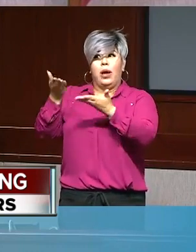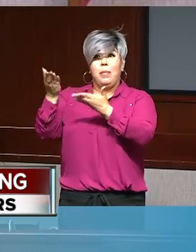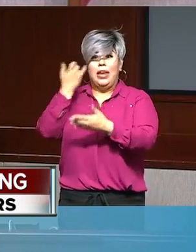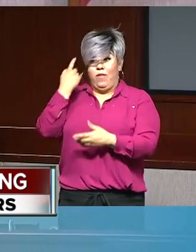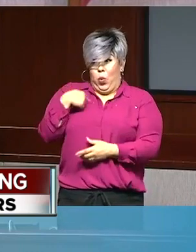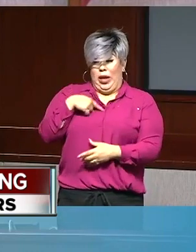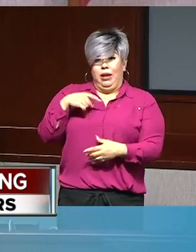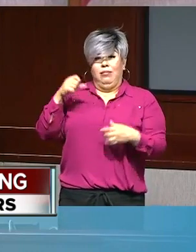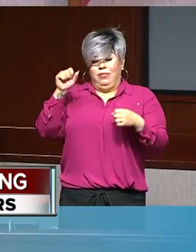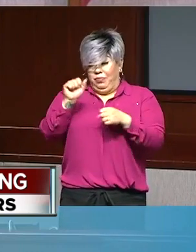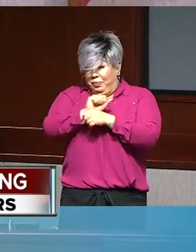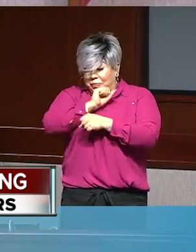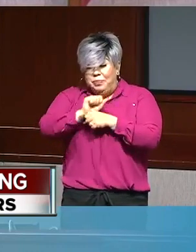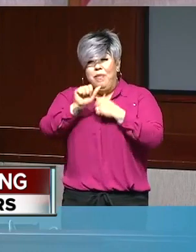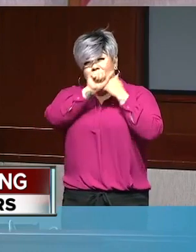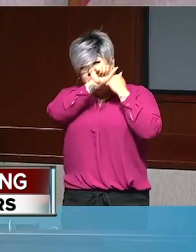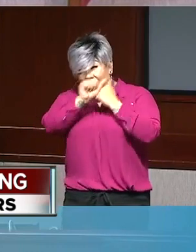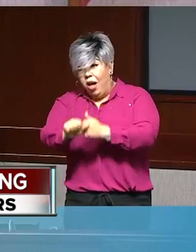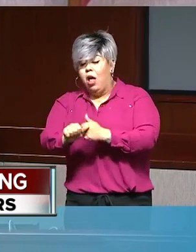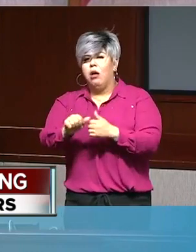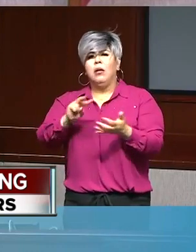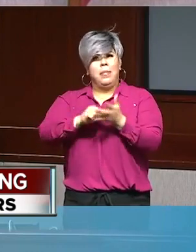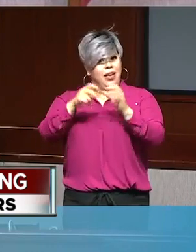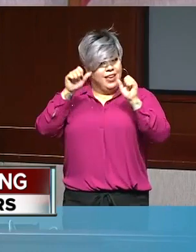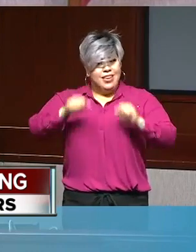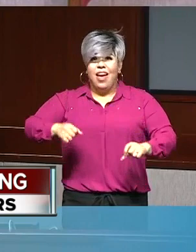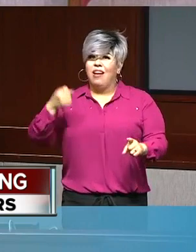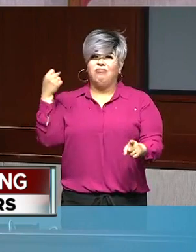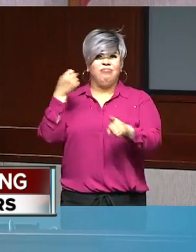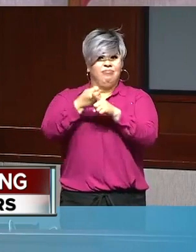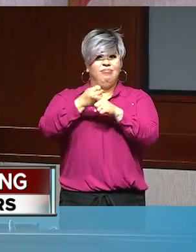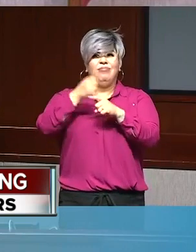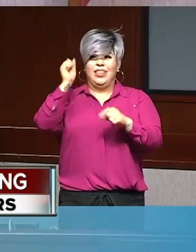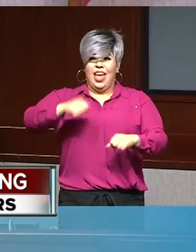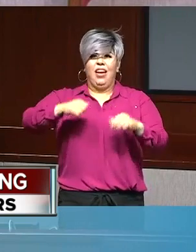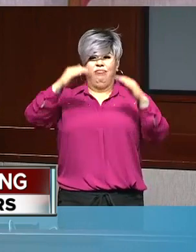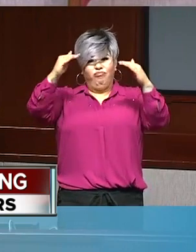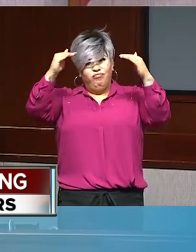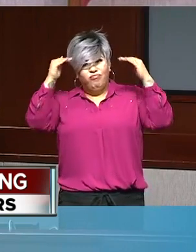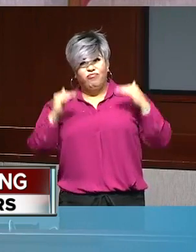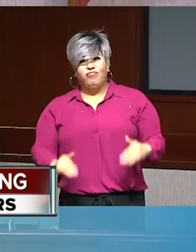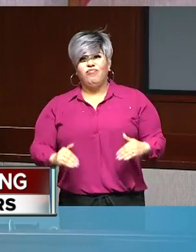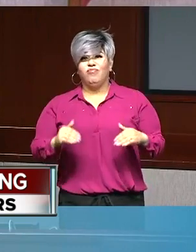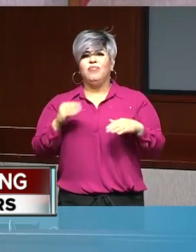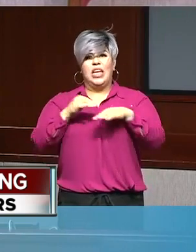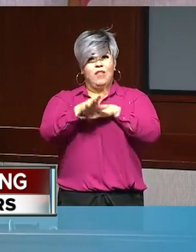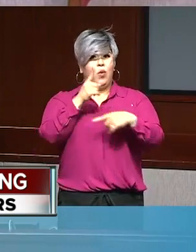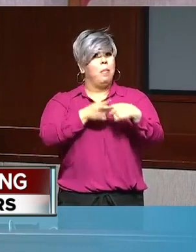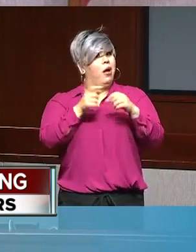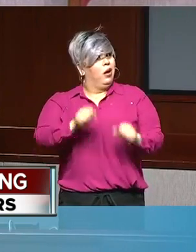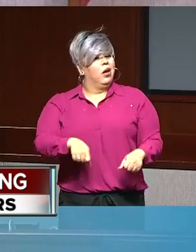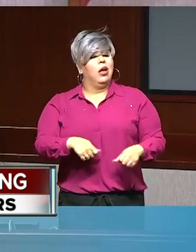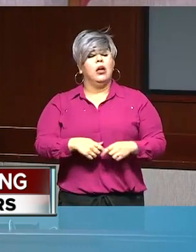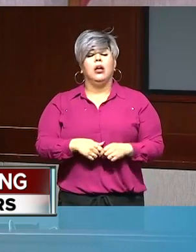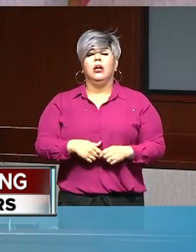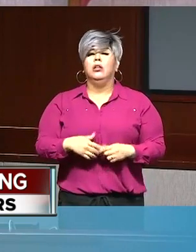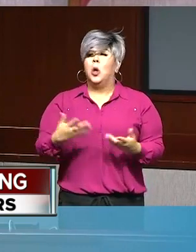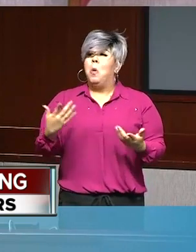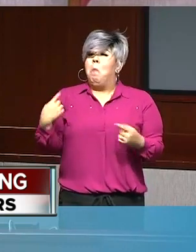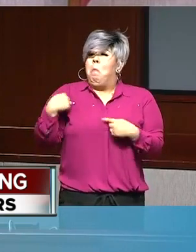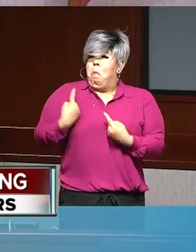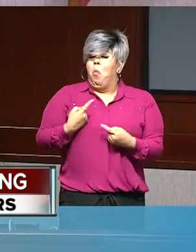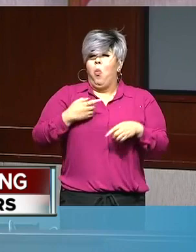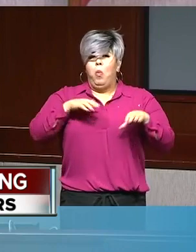can significantly affect the number of expected cases. So we are doing well. We've said this from day